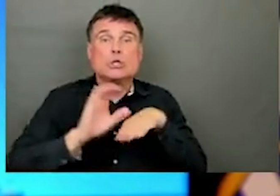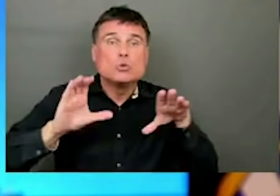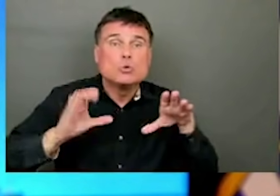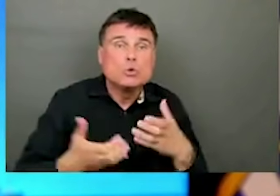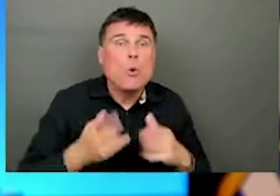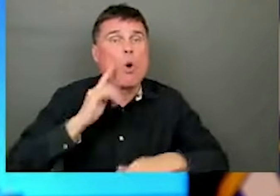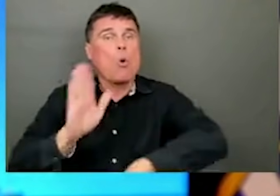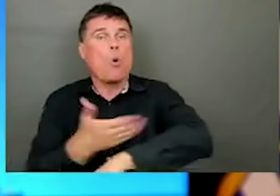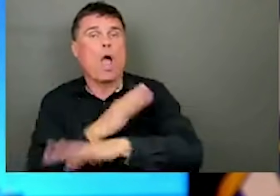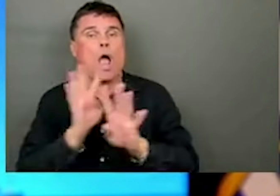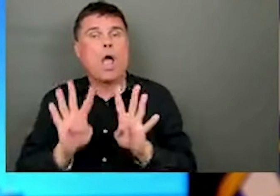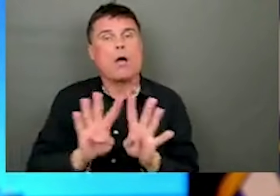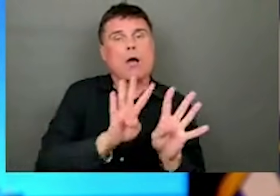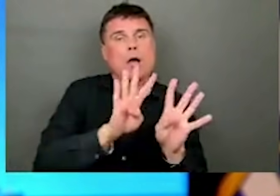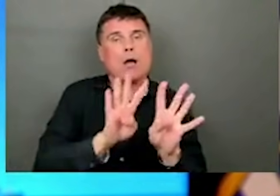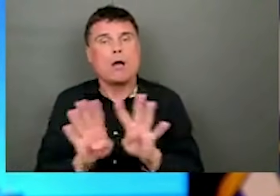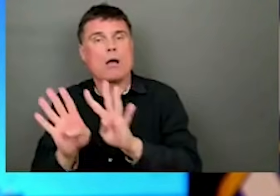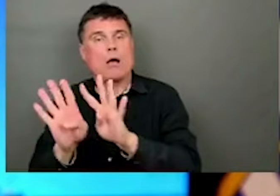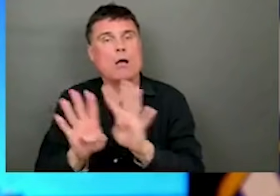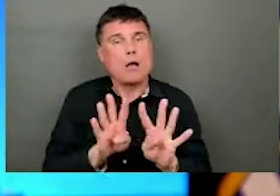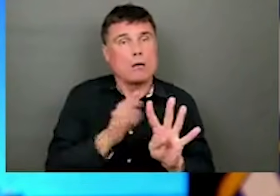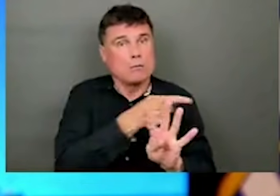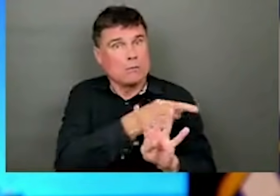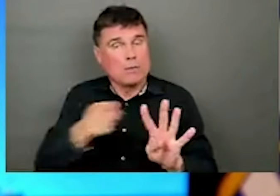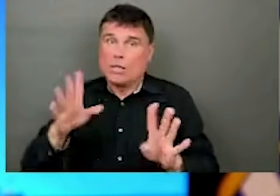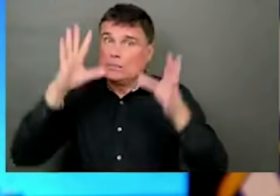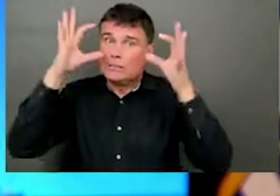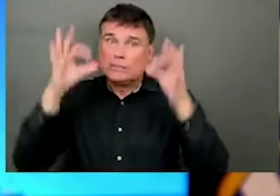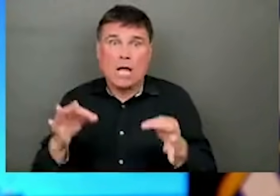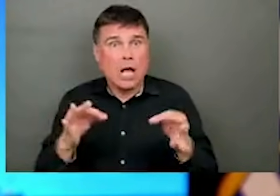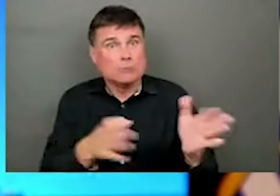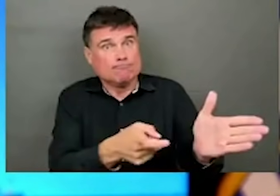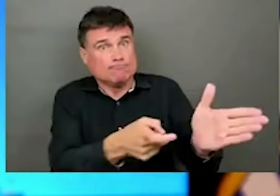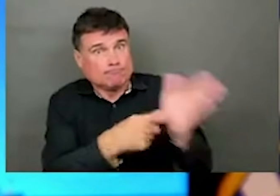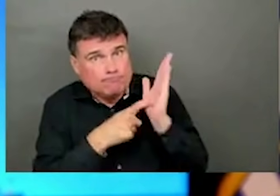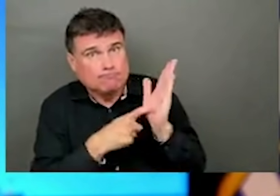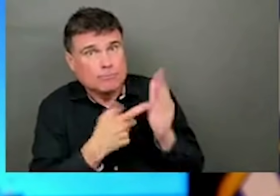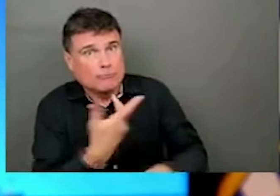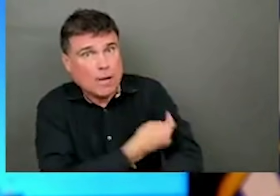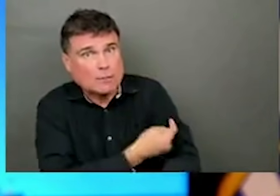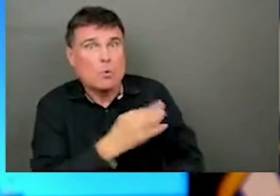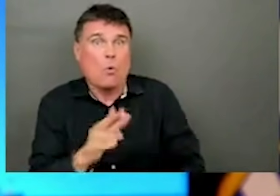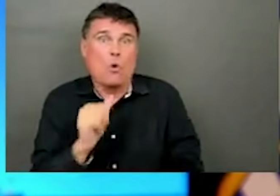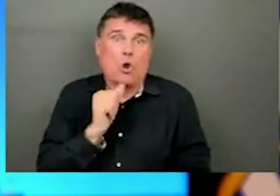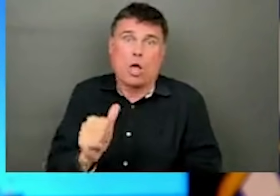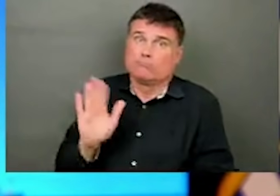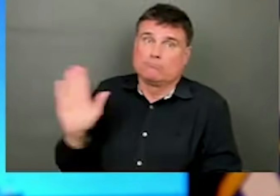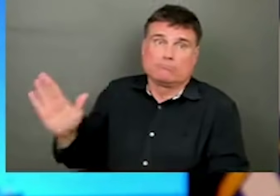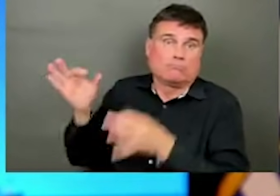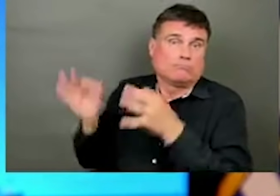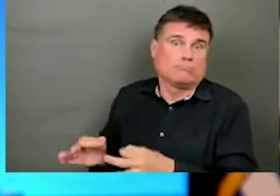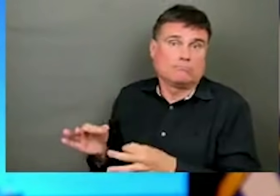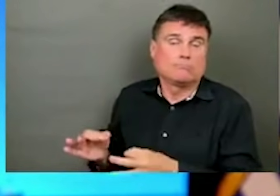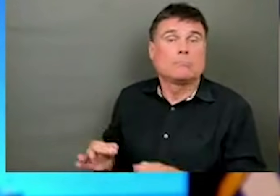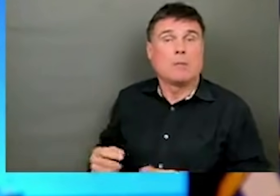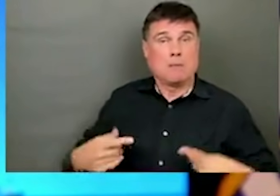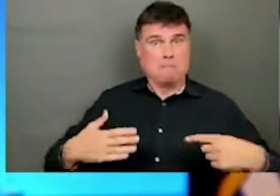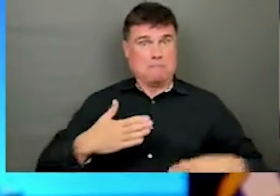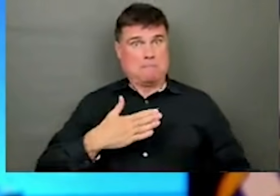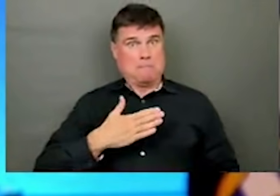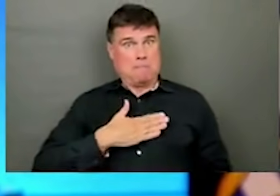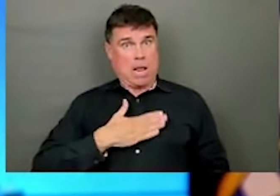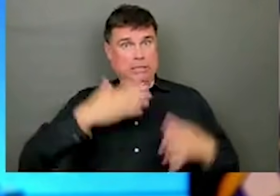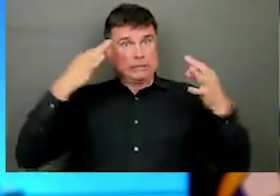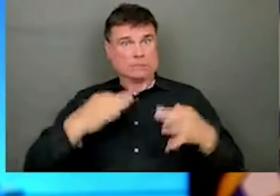themselves, understanding their communal risk. They don't need an order for me to do that. Those are things that businesses,